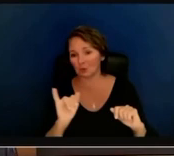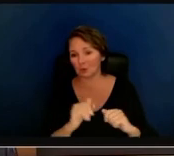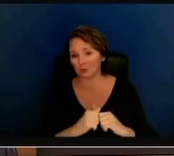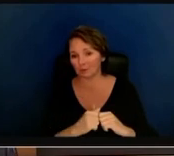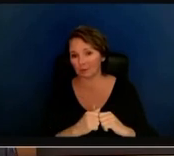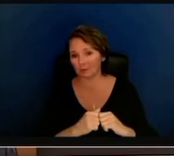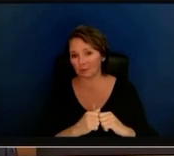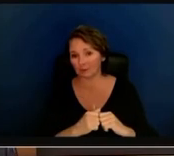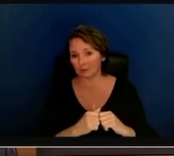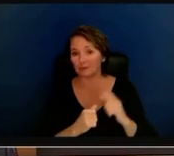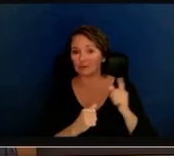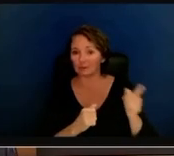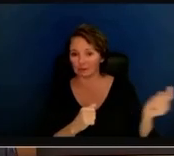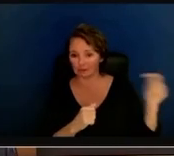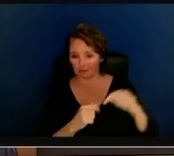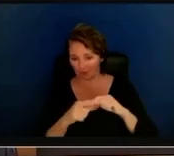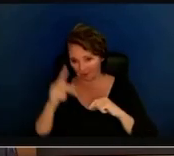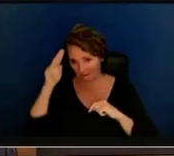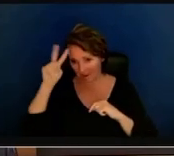They too came from Mexico.